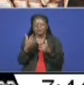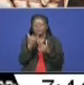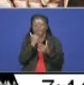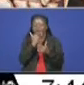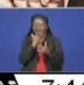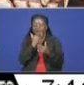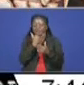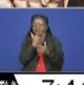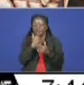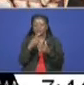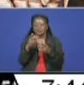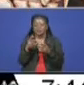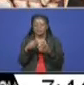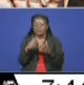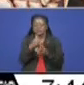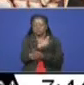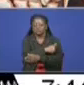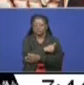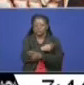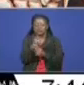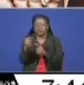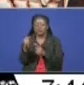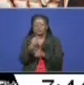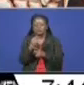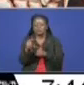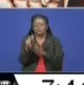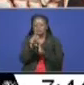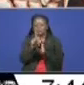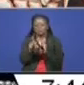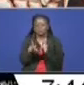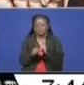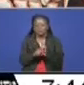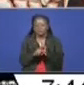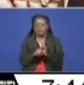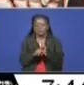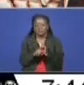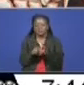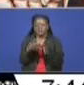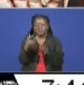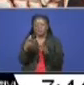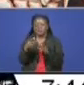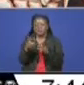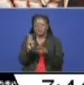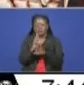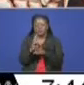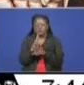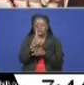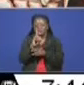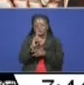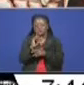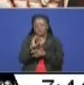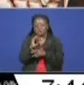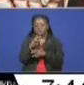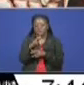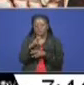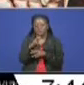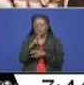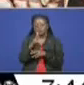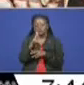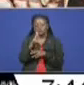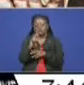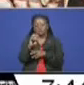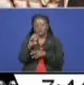league's announcement, Ayton tested positive for a diuretic, which is banned by the league as it can be used to hide or cleanse the use of performance-enhancing